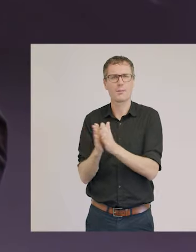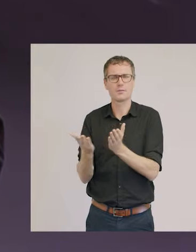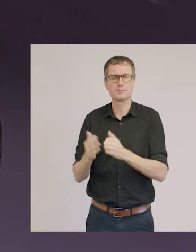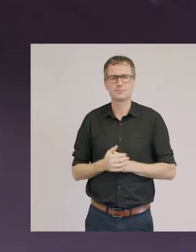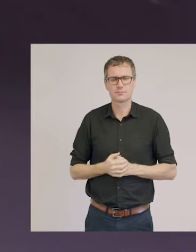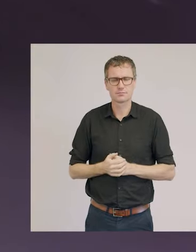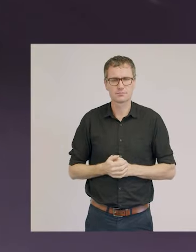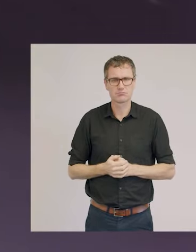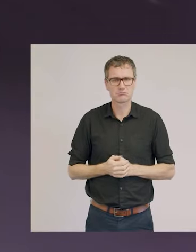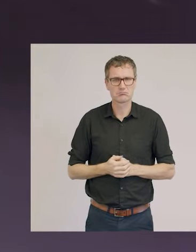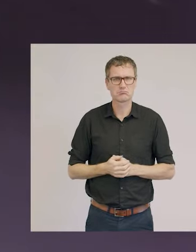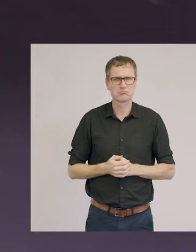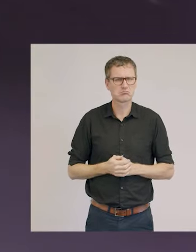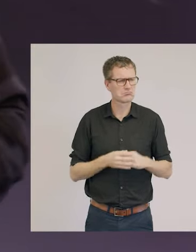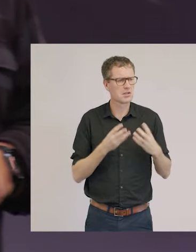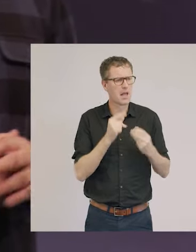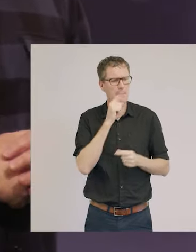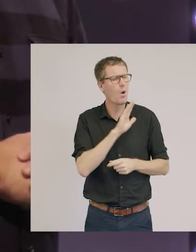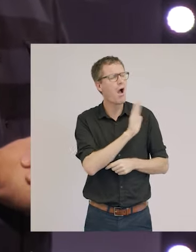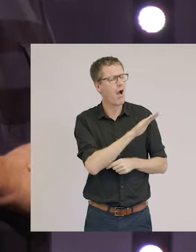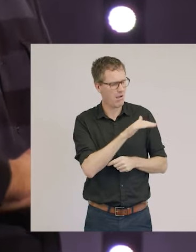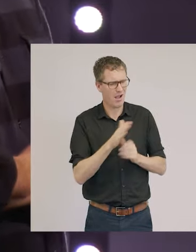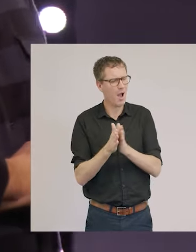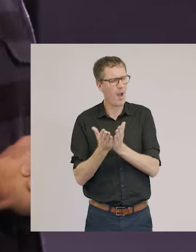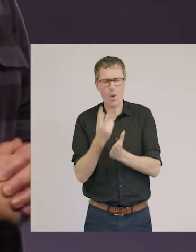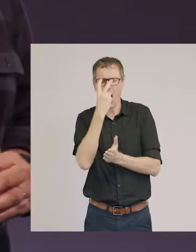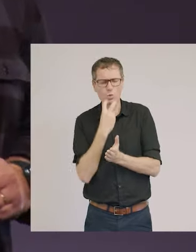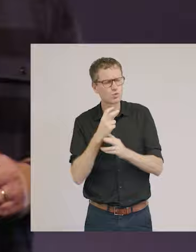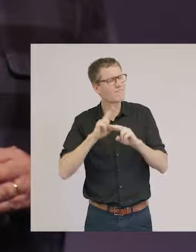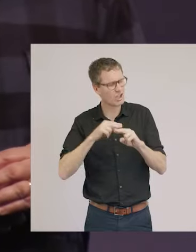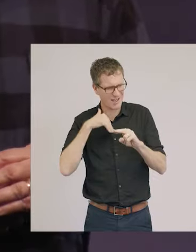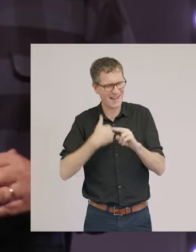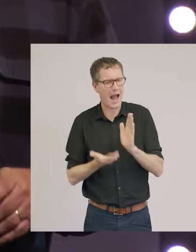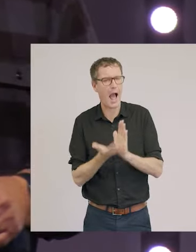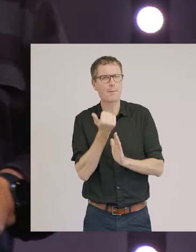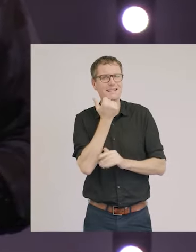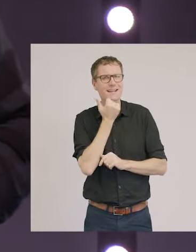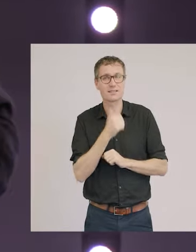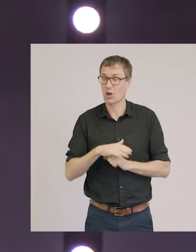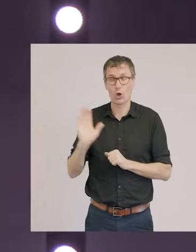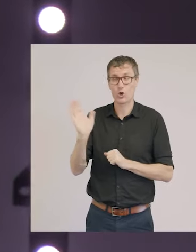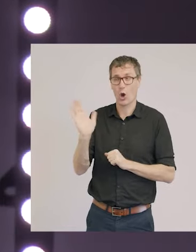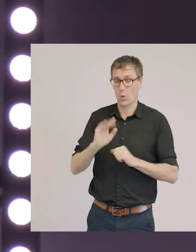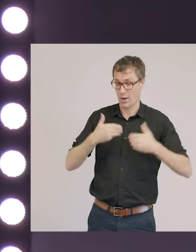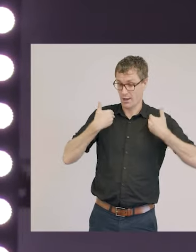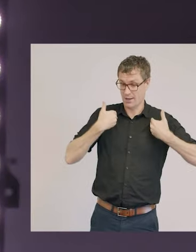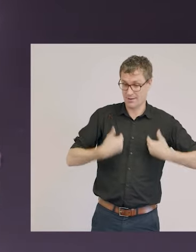worldview. You know, a lot of people are saying, oh, you know, well, the Bible needs to be updated. No, it doesn't. You need to be